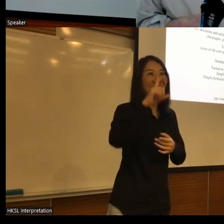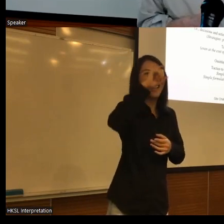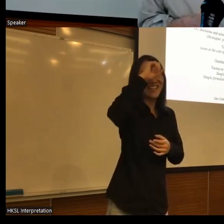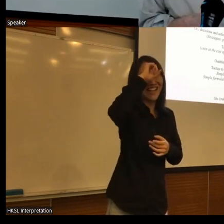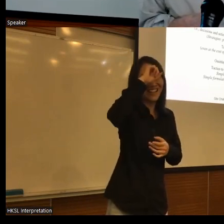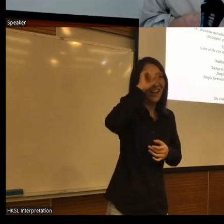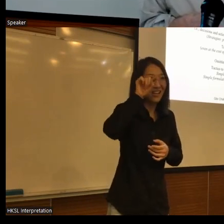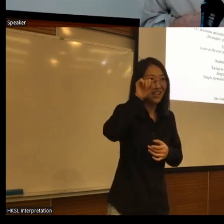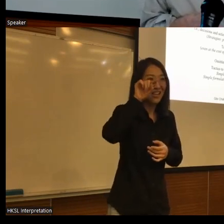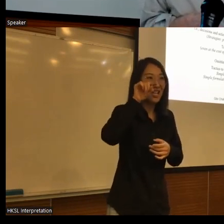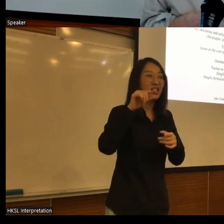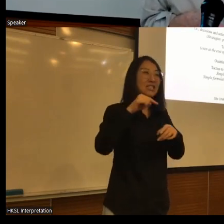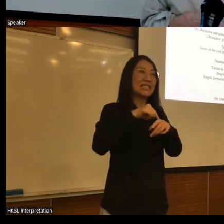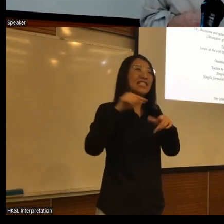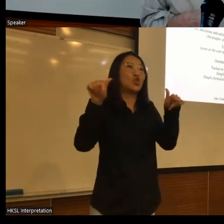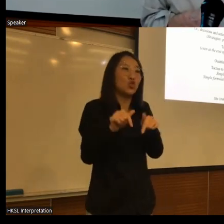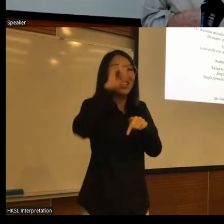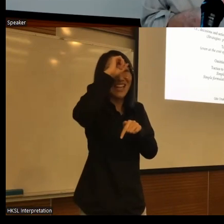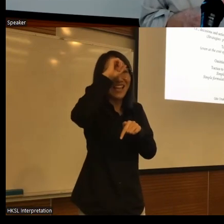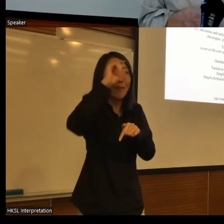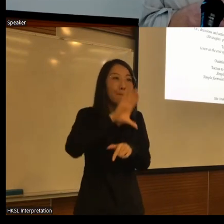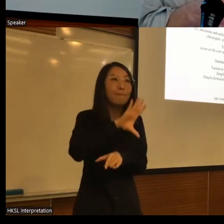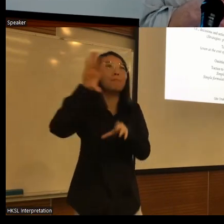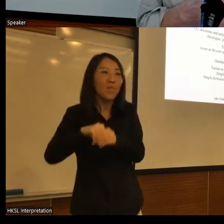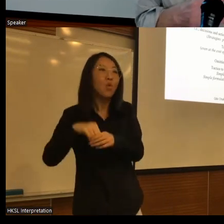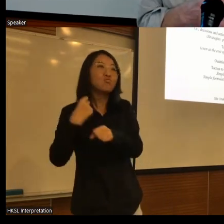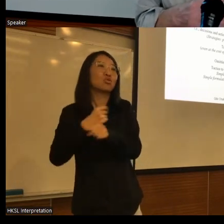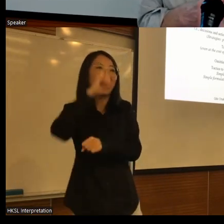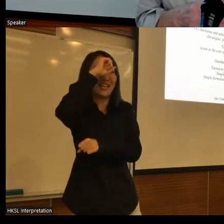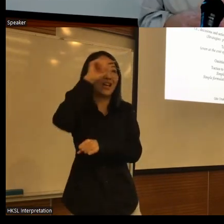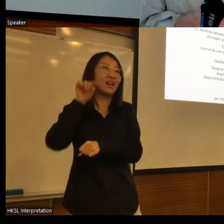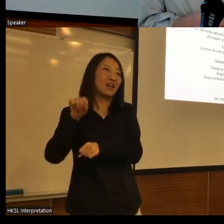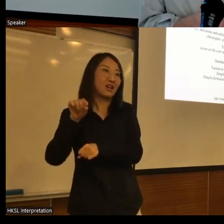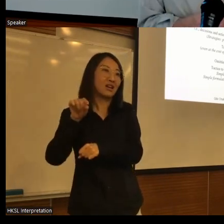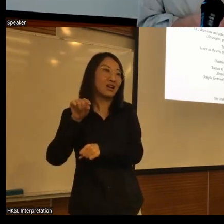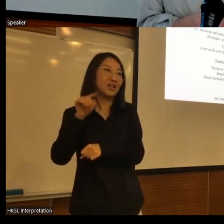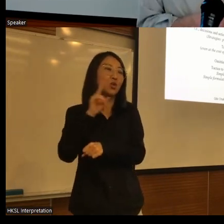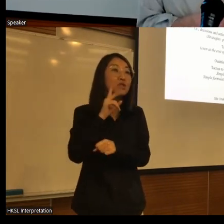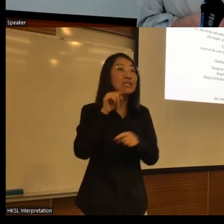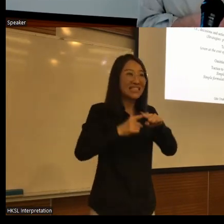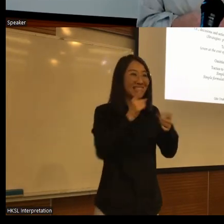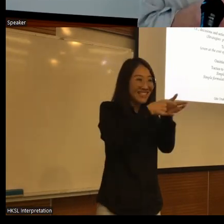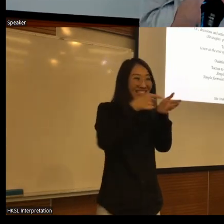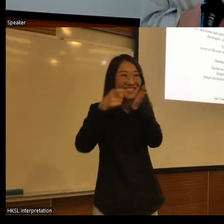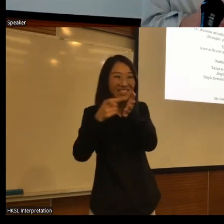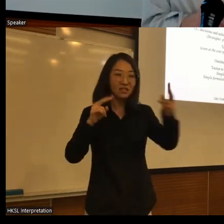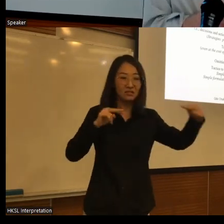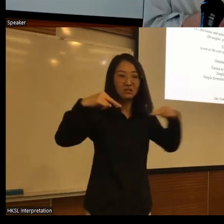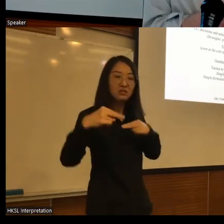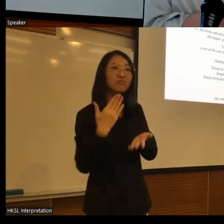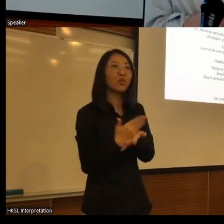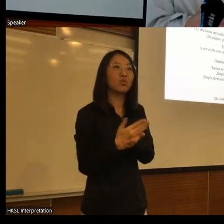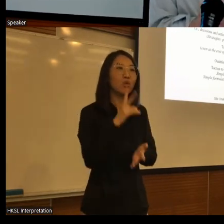short-term memory effort. So these are two different ways of looking at things. There's the